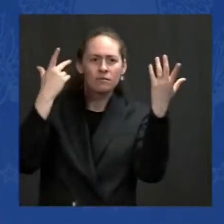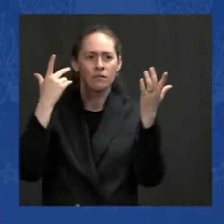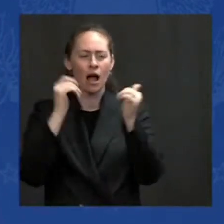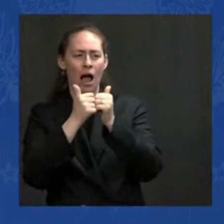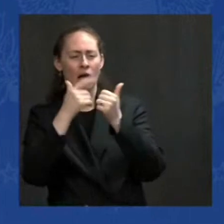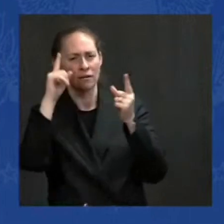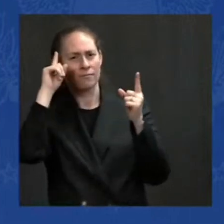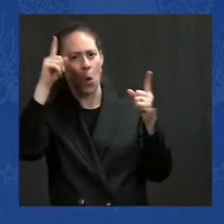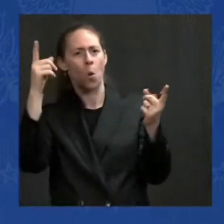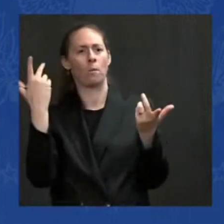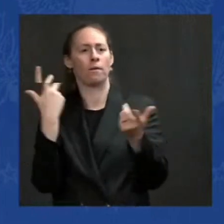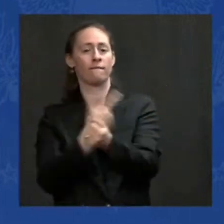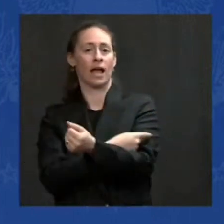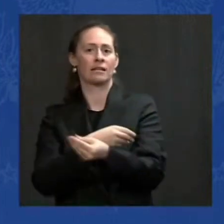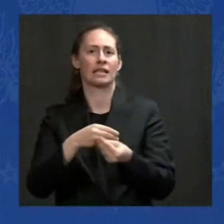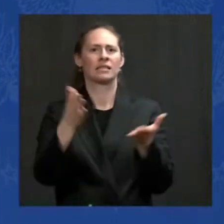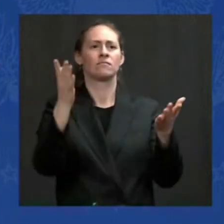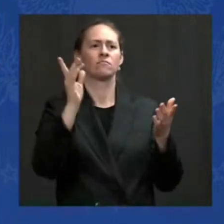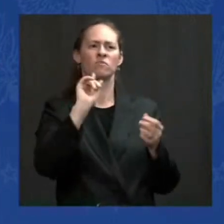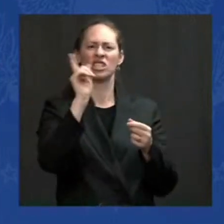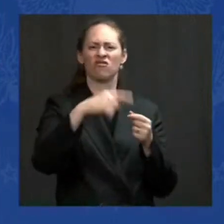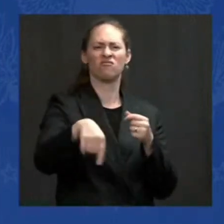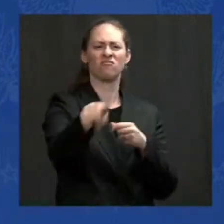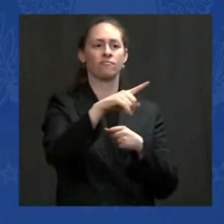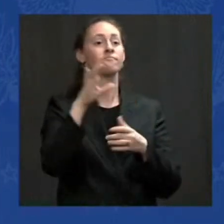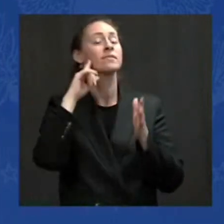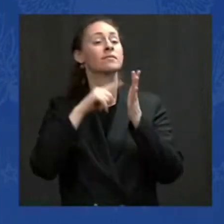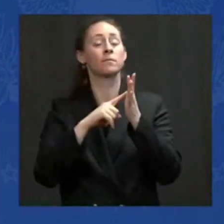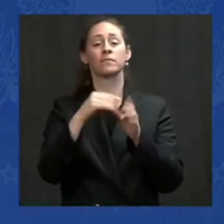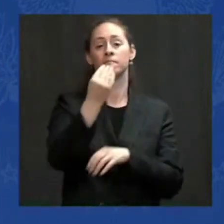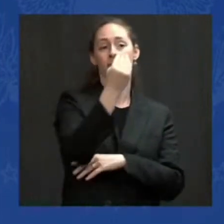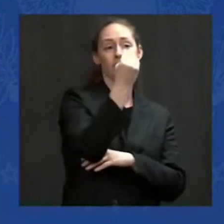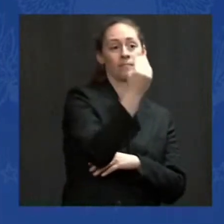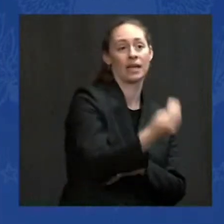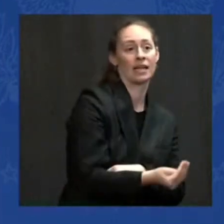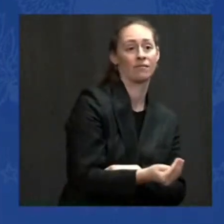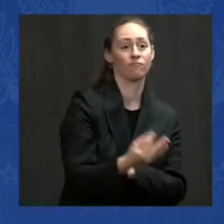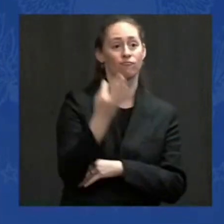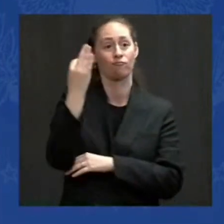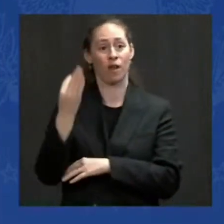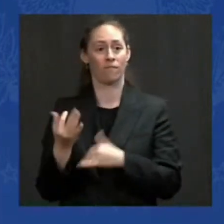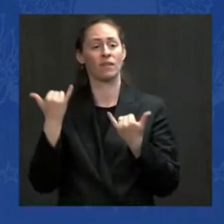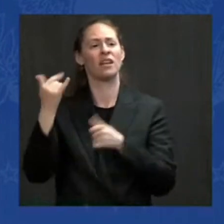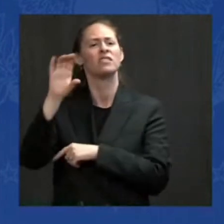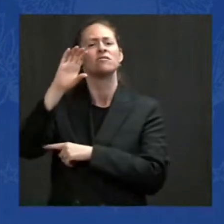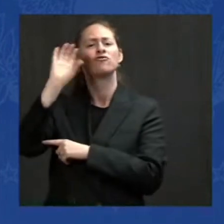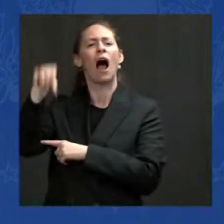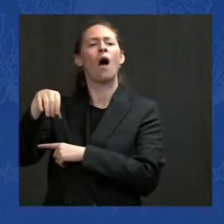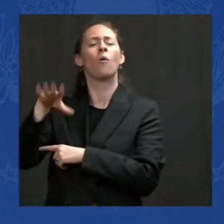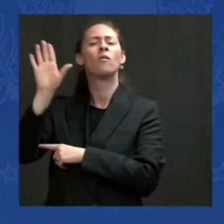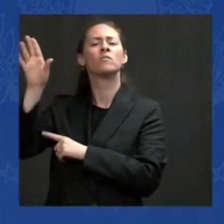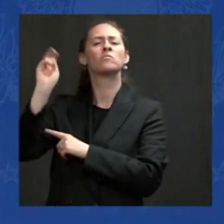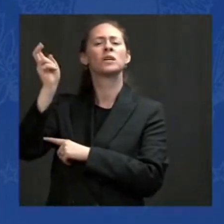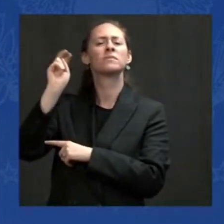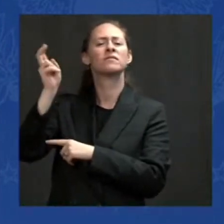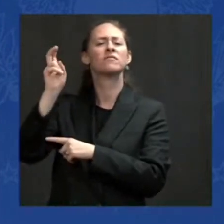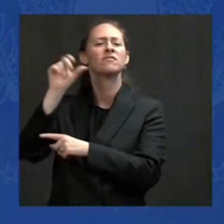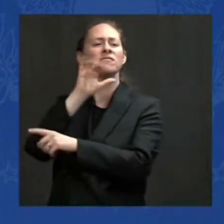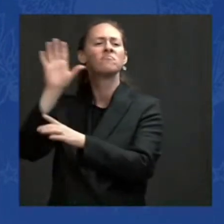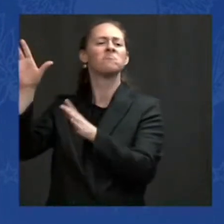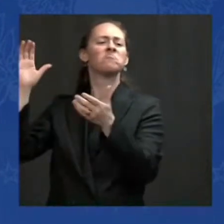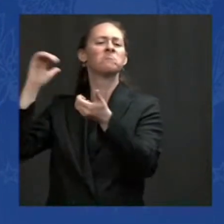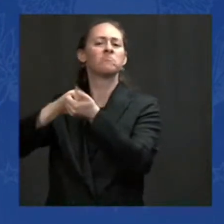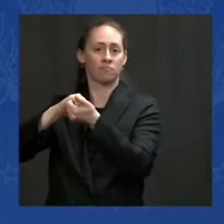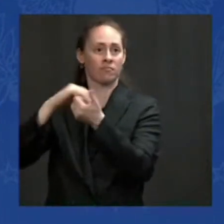You know, one example, on Mondays and Fridays, the Chicago Transit Authority is partnering with the Chicago Department of Public Health